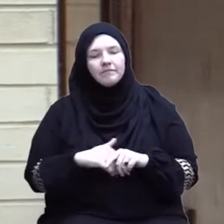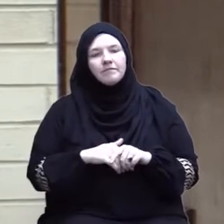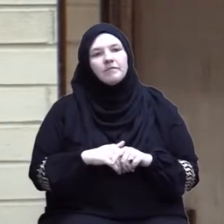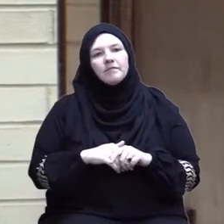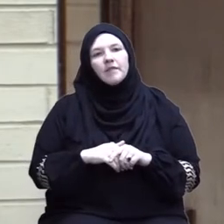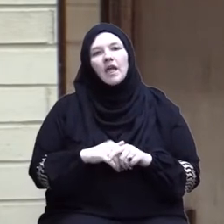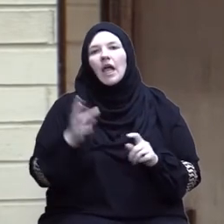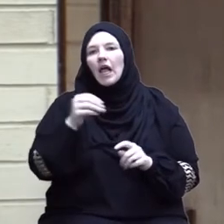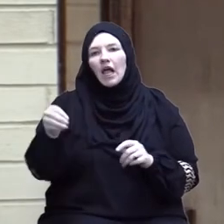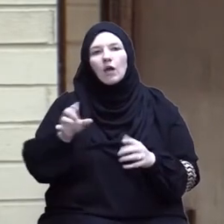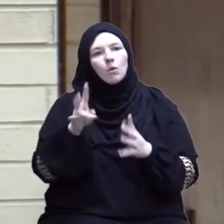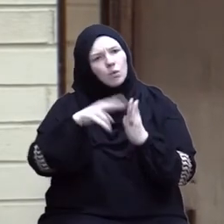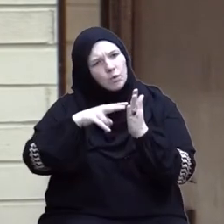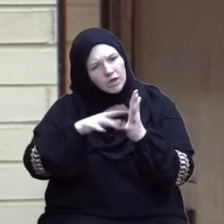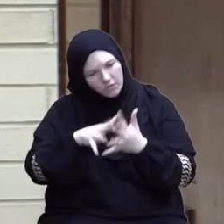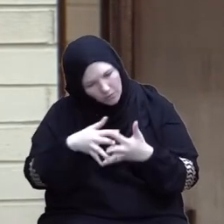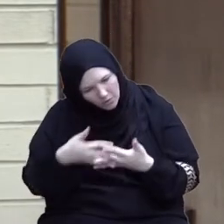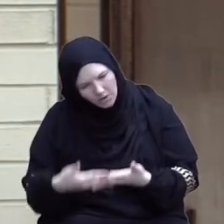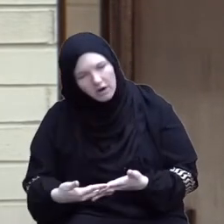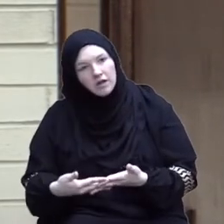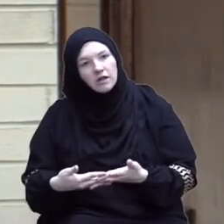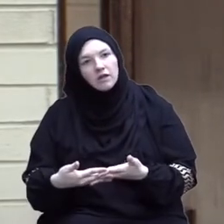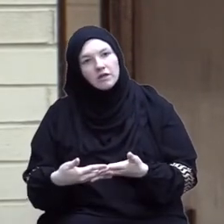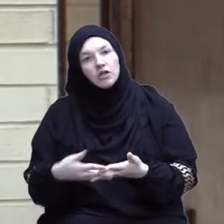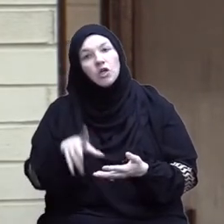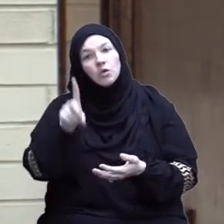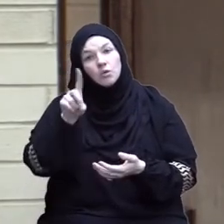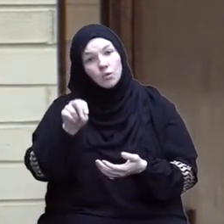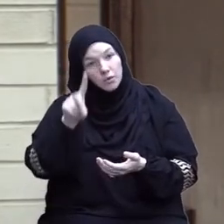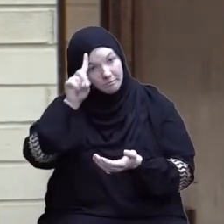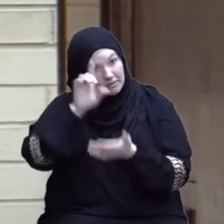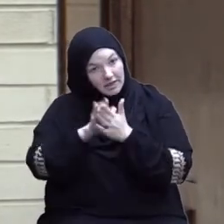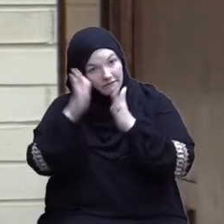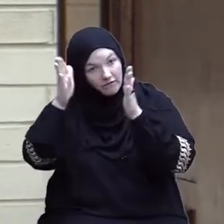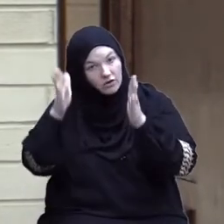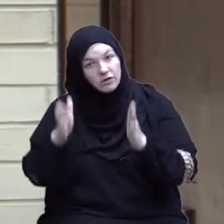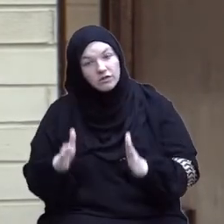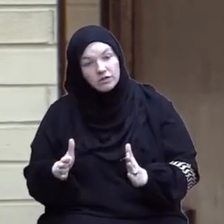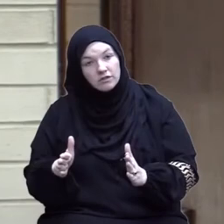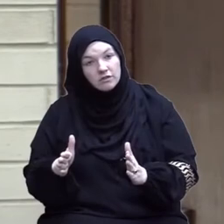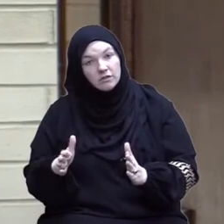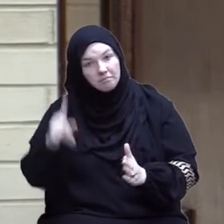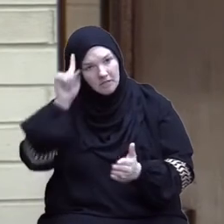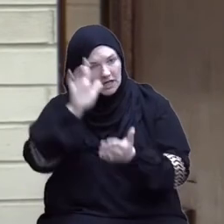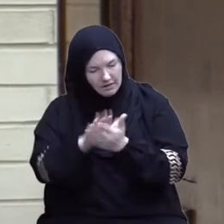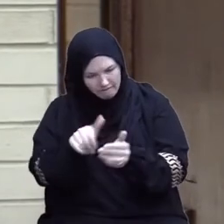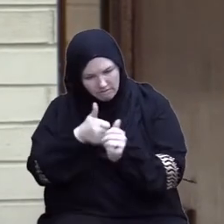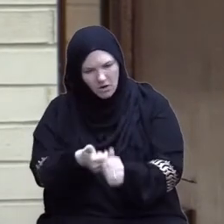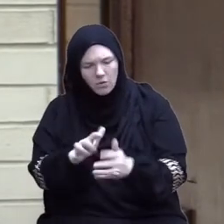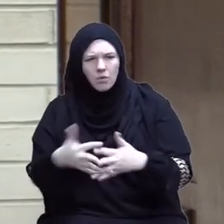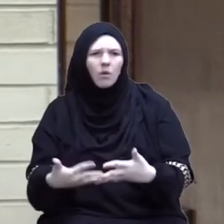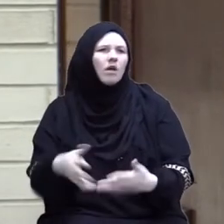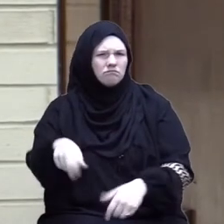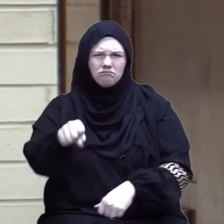before you. So do the believers believe in the Quran? Of course.